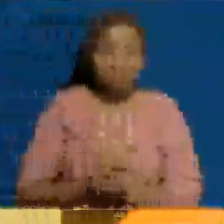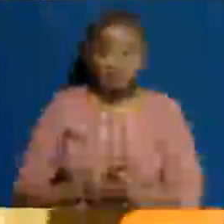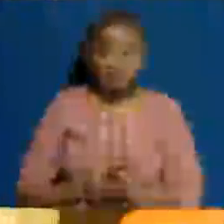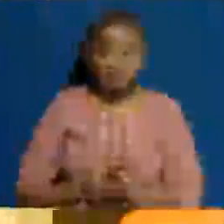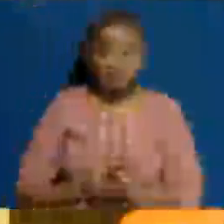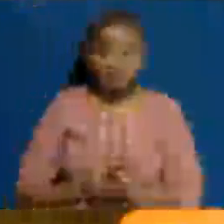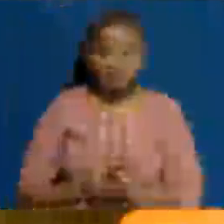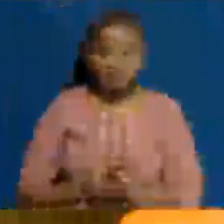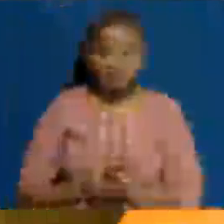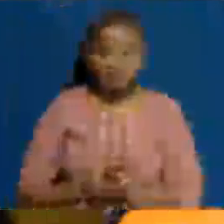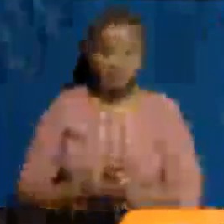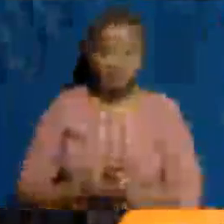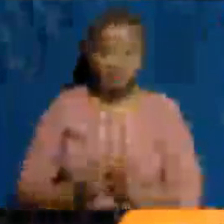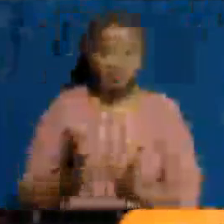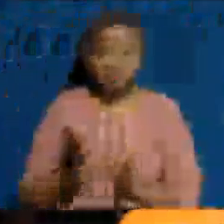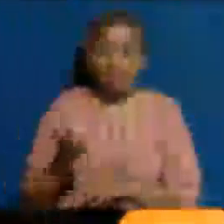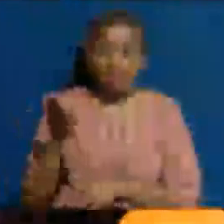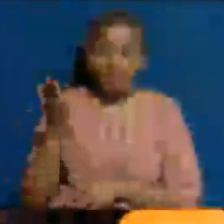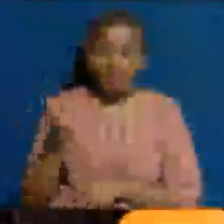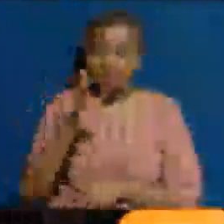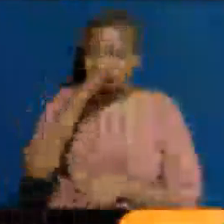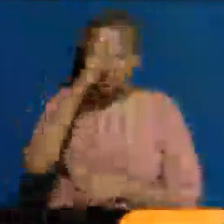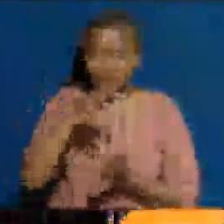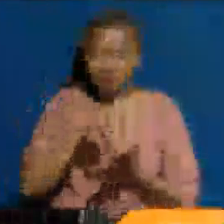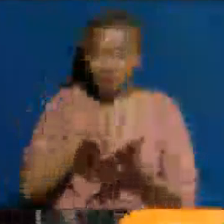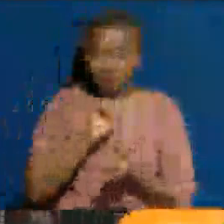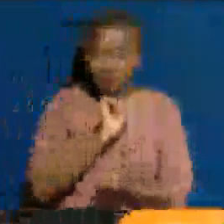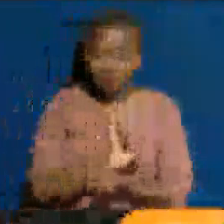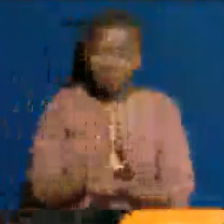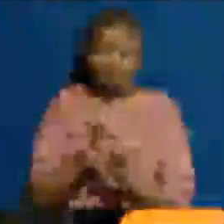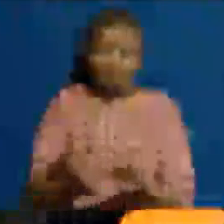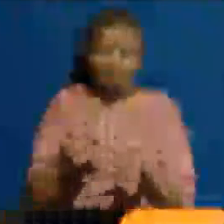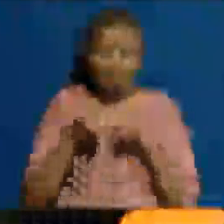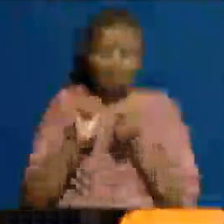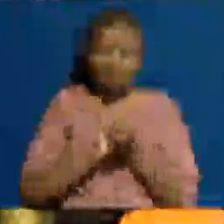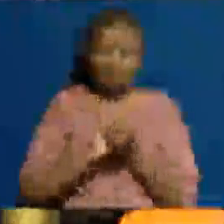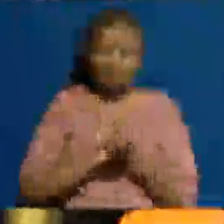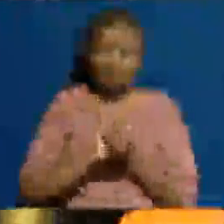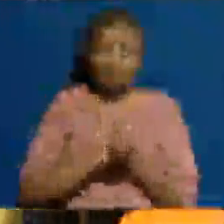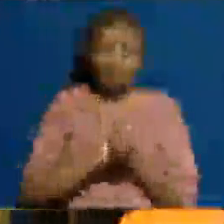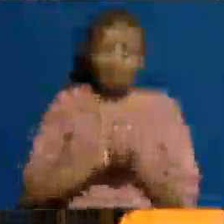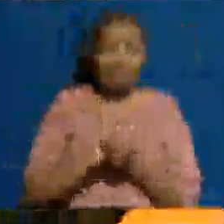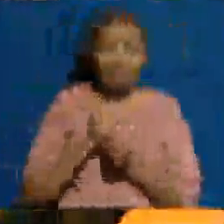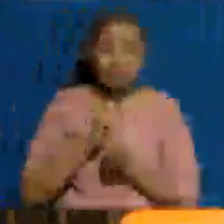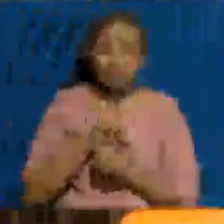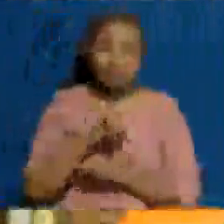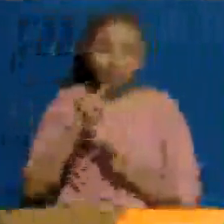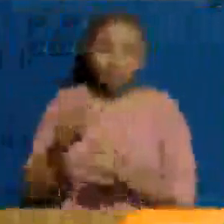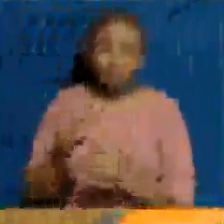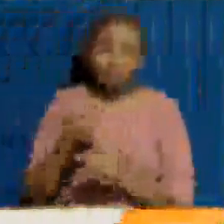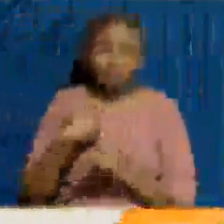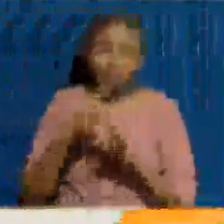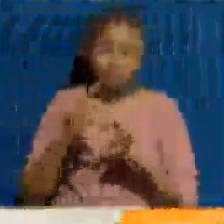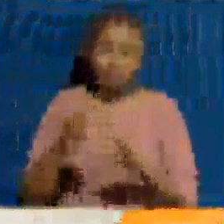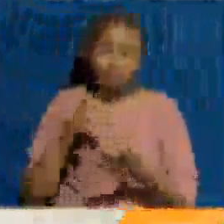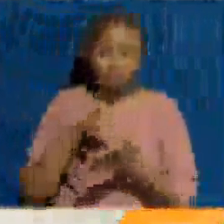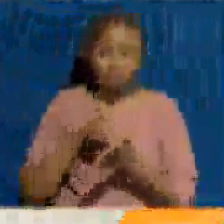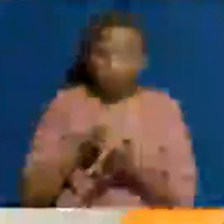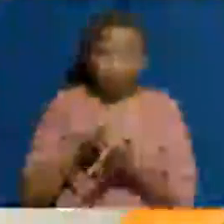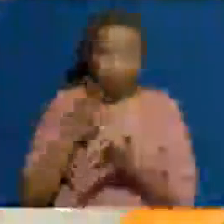They are currently held at Kilimani Police Station awaiting arraignment on Friday to face charges of bribery and obstructing